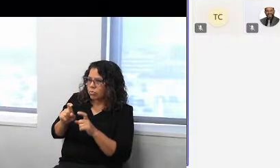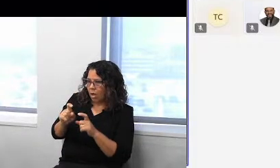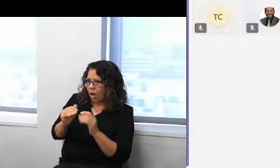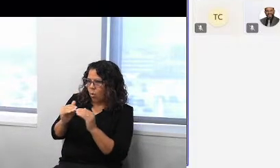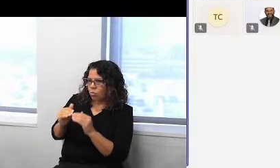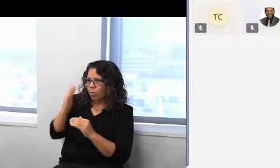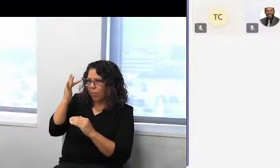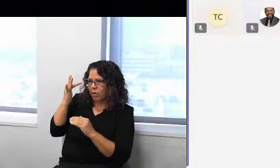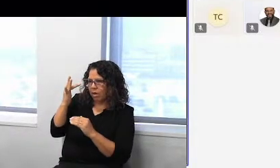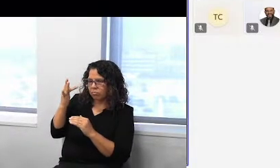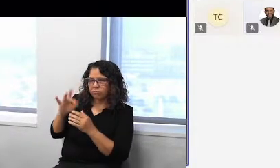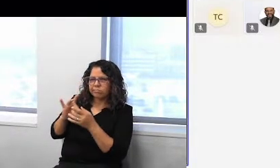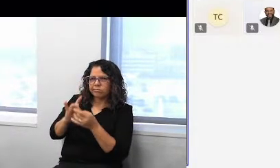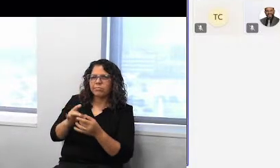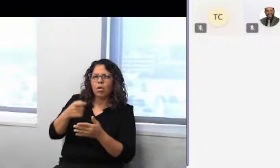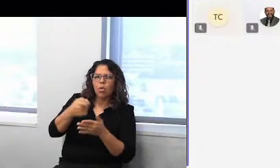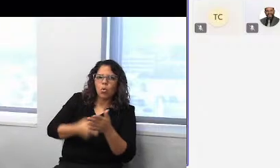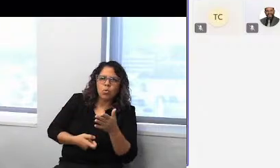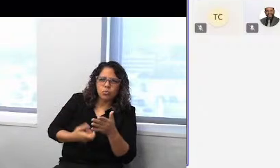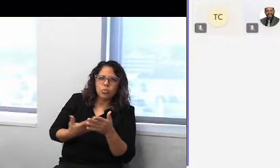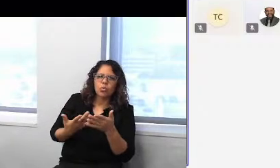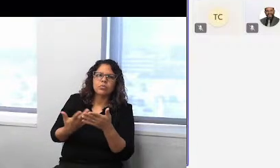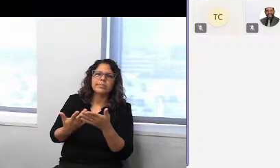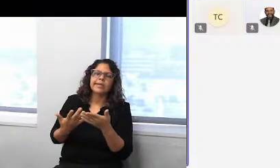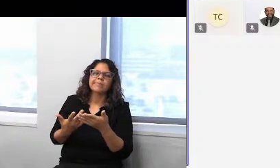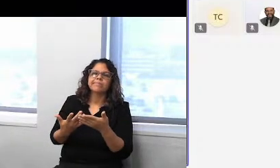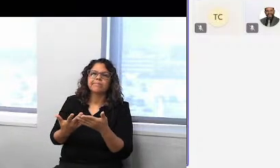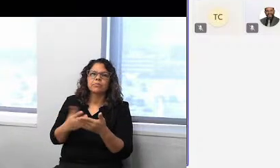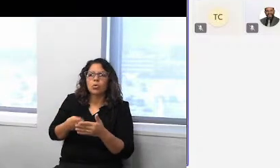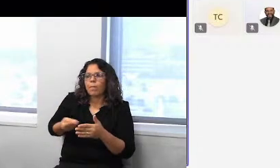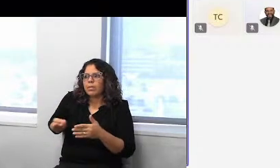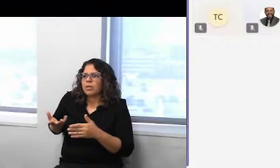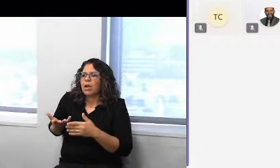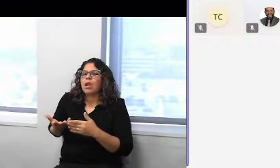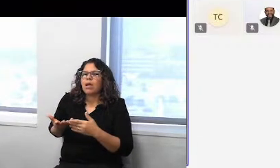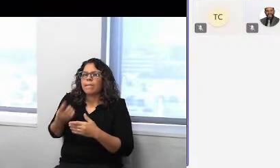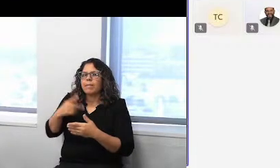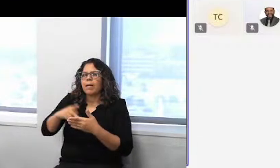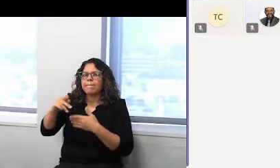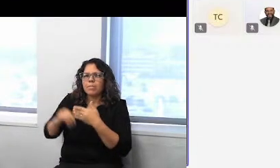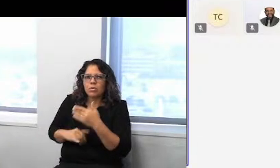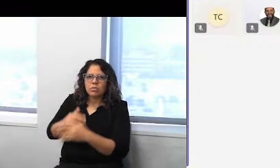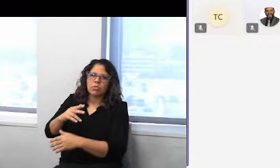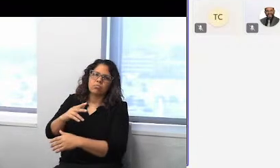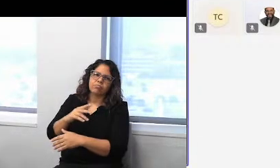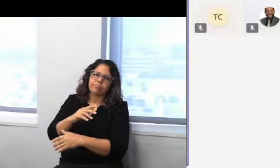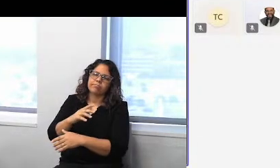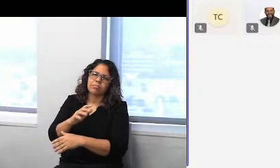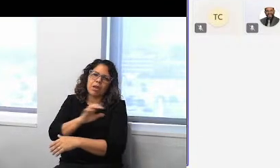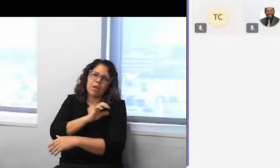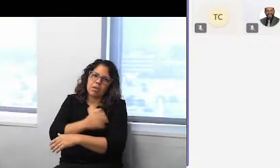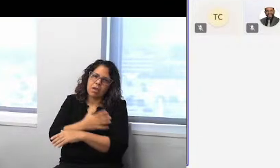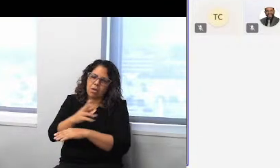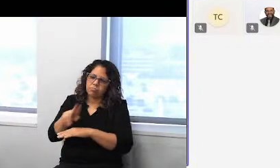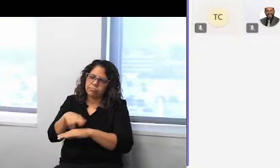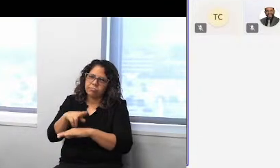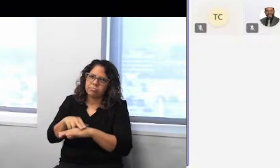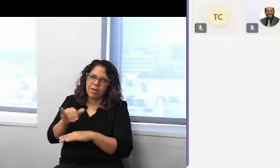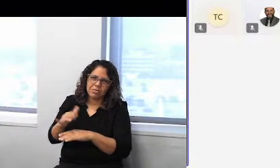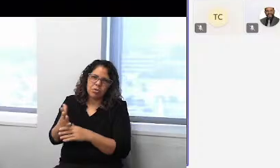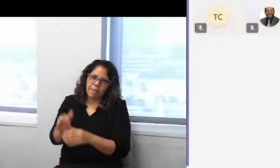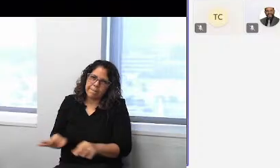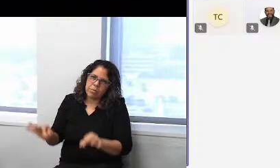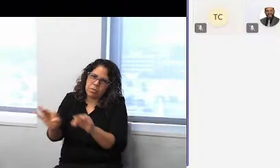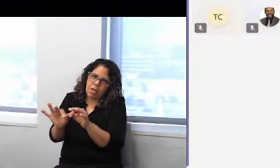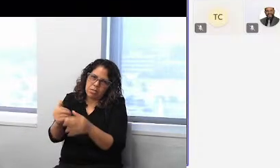projects, and that is something in the core of this discussion. And let's use it as a hypothetical.